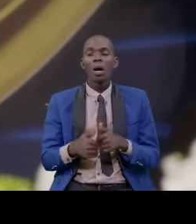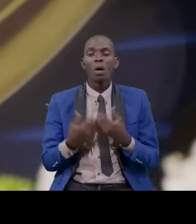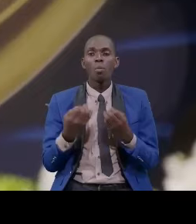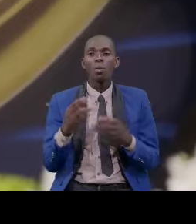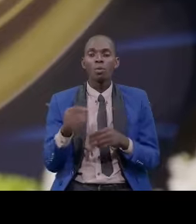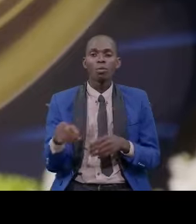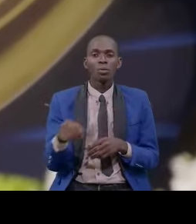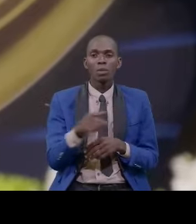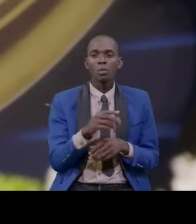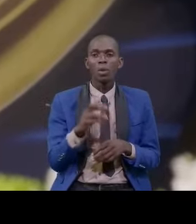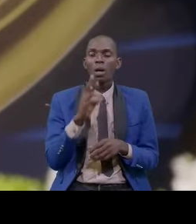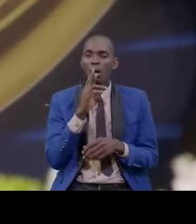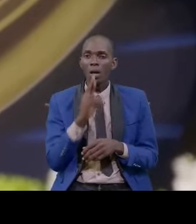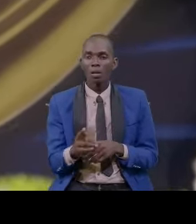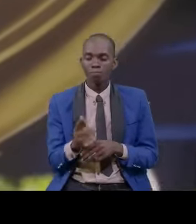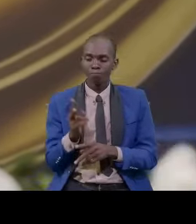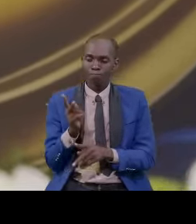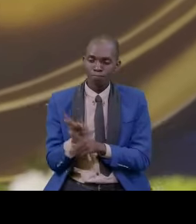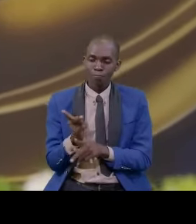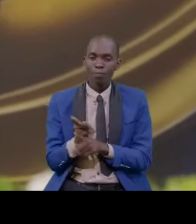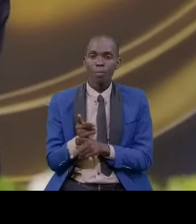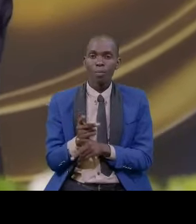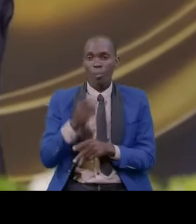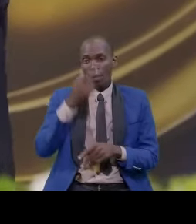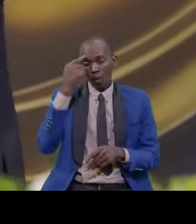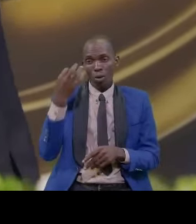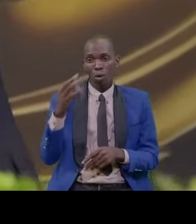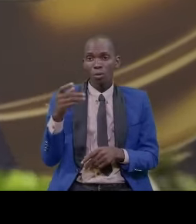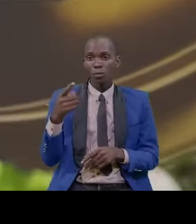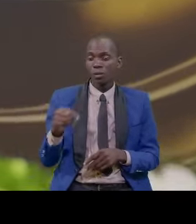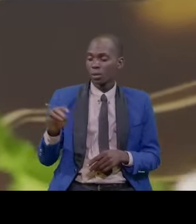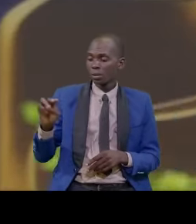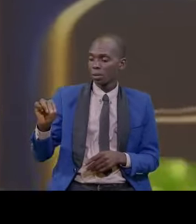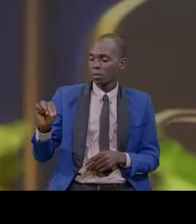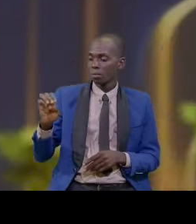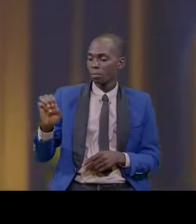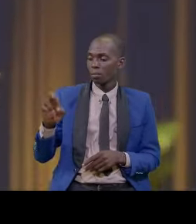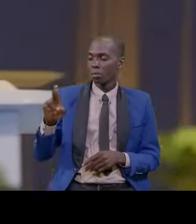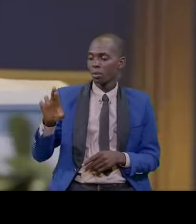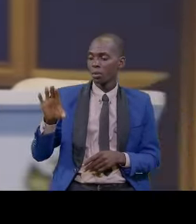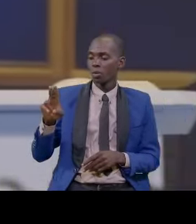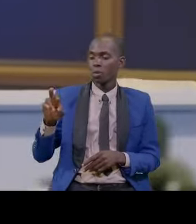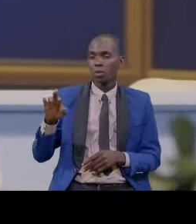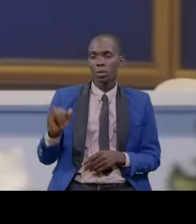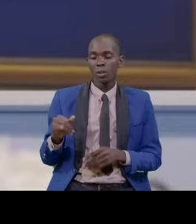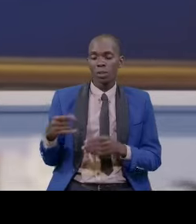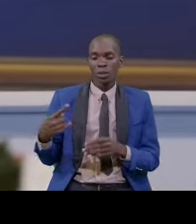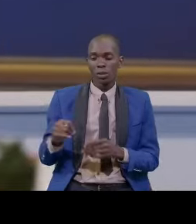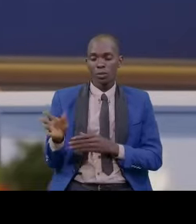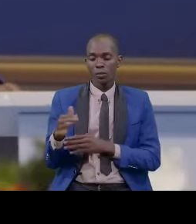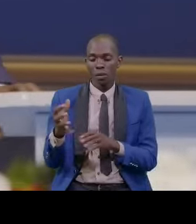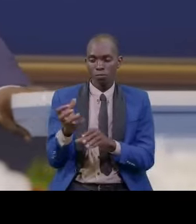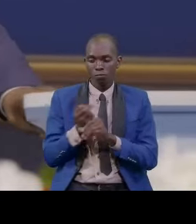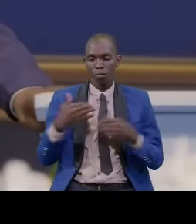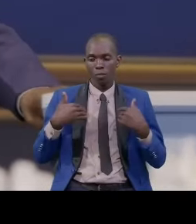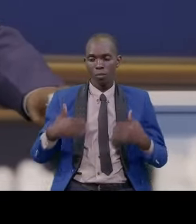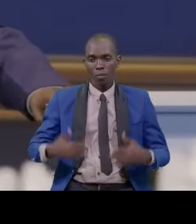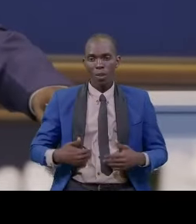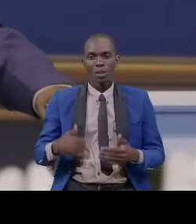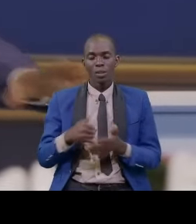And because of the mercury they have already absorbed in the river, it damages their health and they